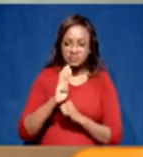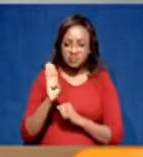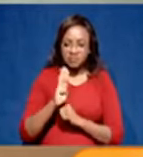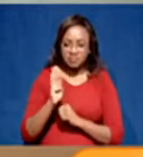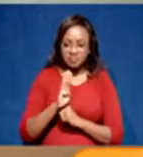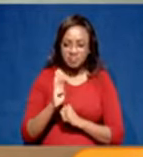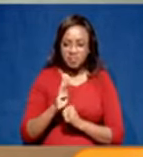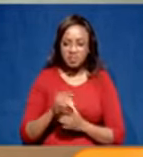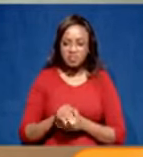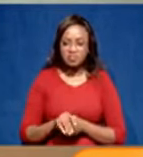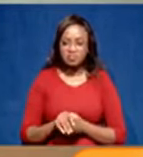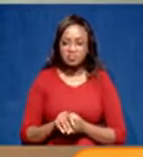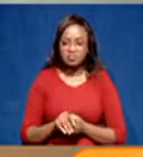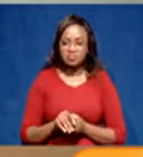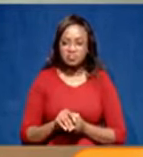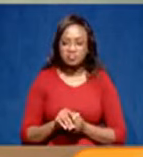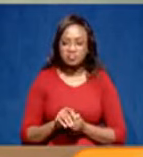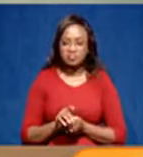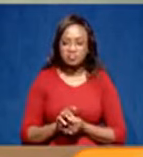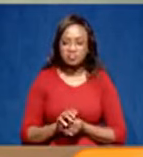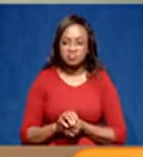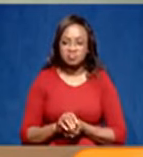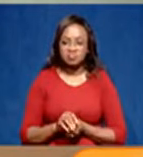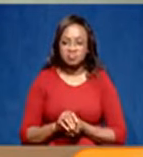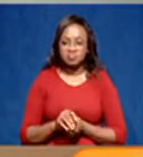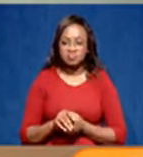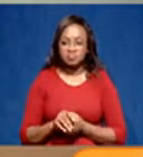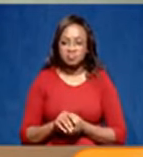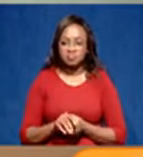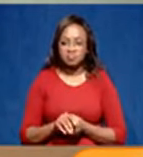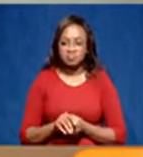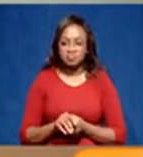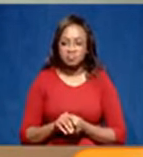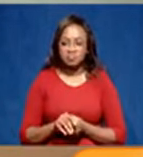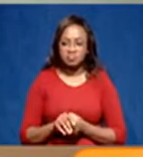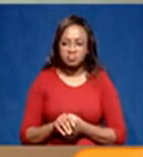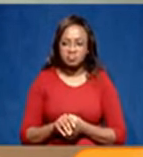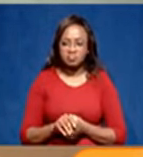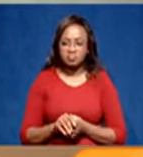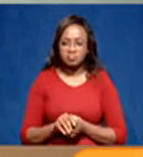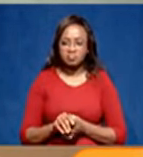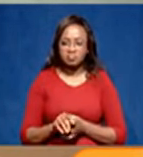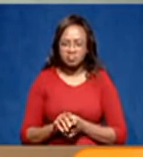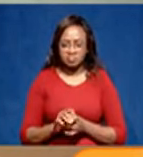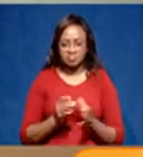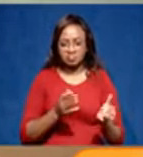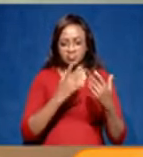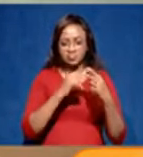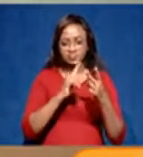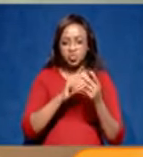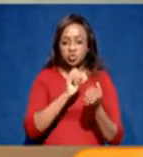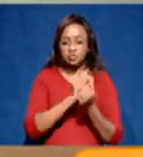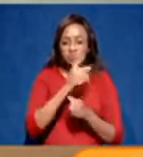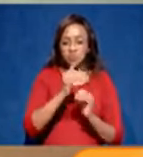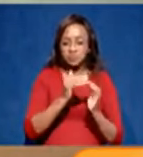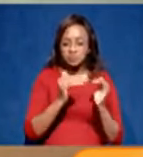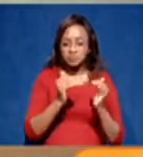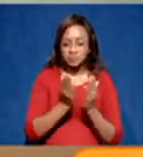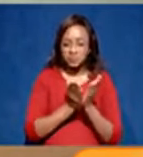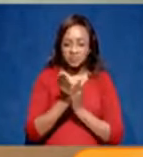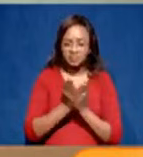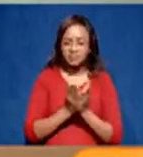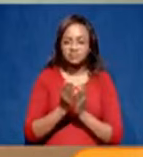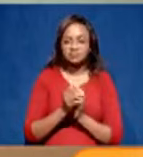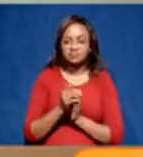range that we are spending currently on tertiary services. Then on secondary service, we expect to collect about